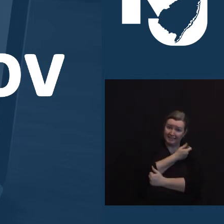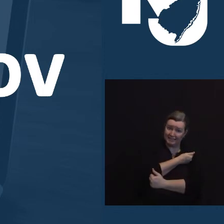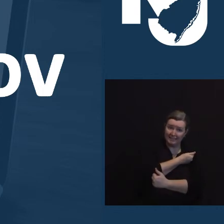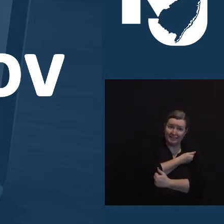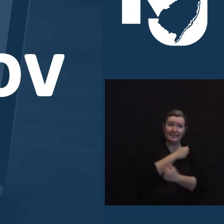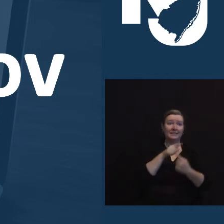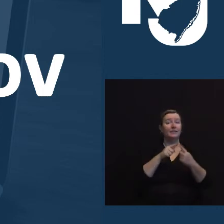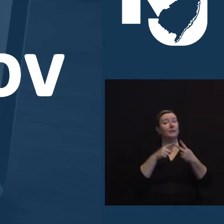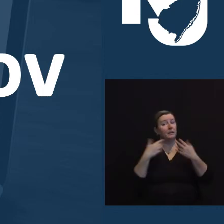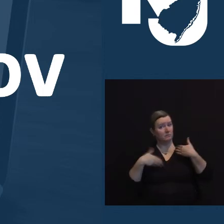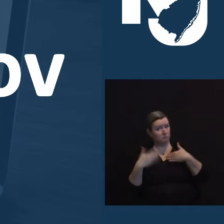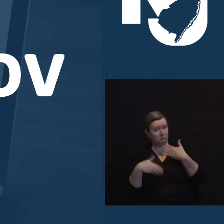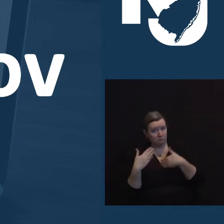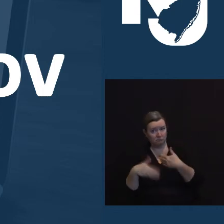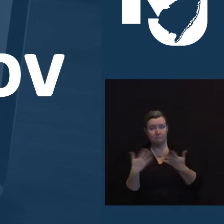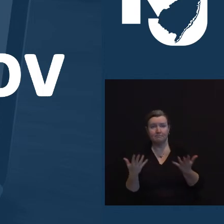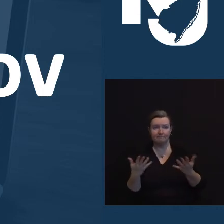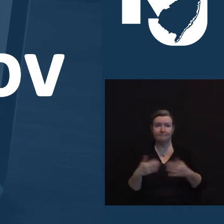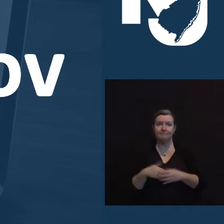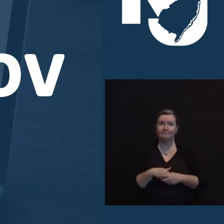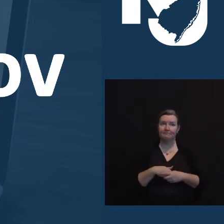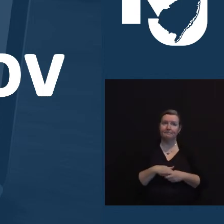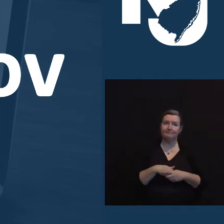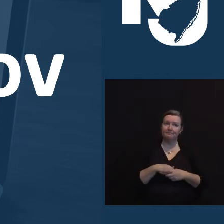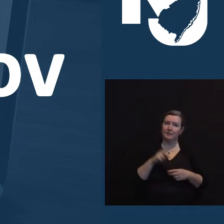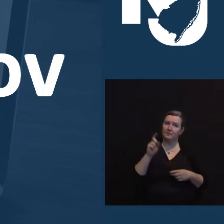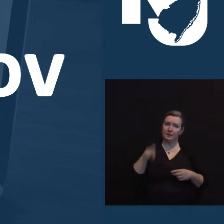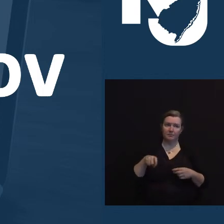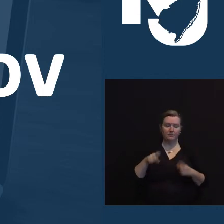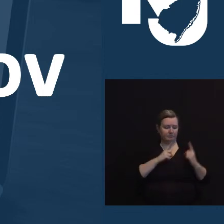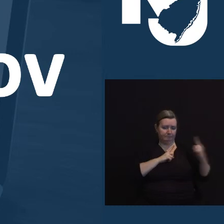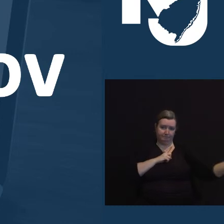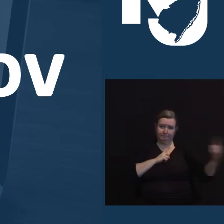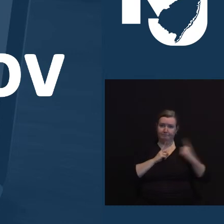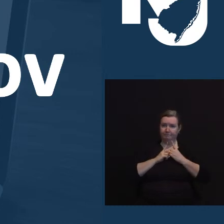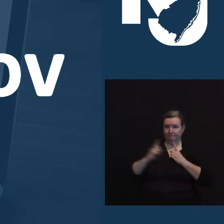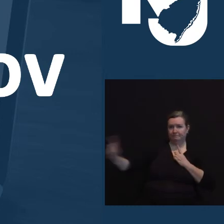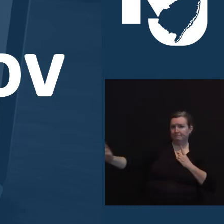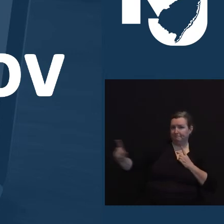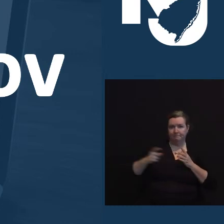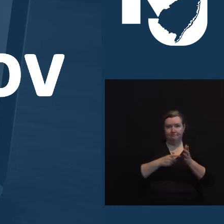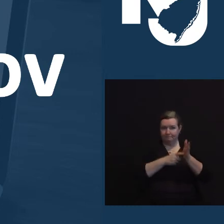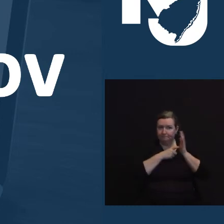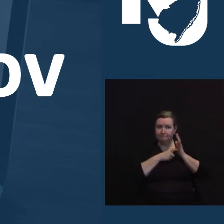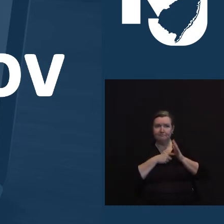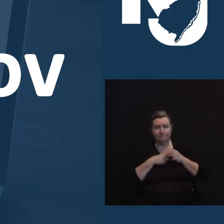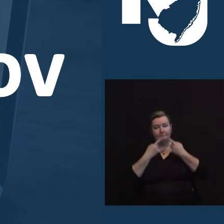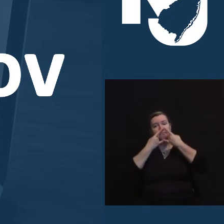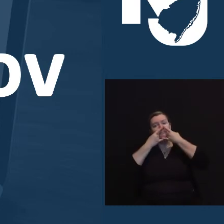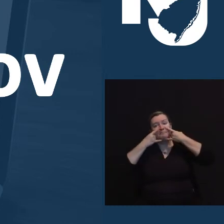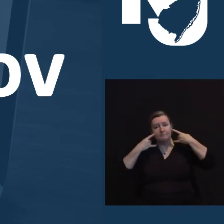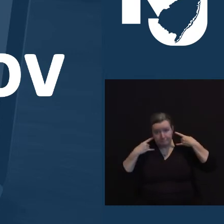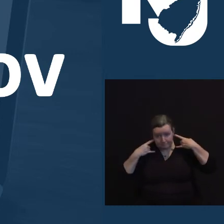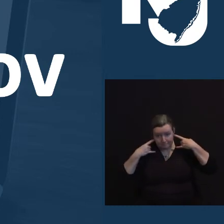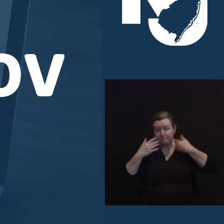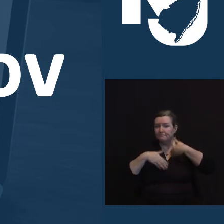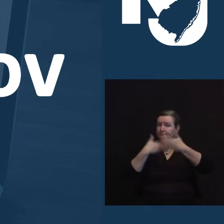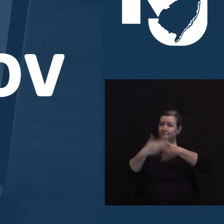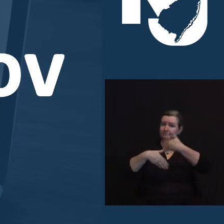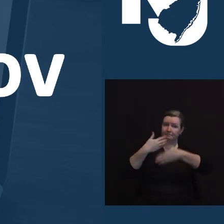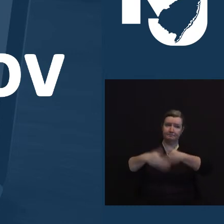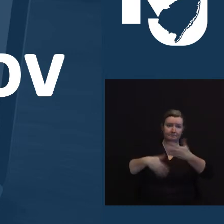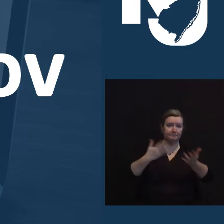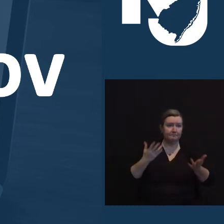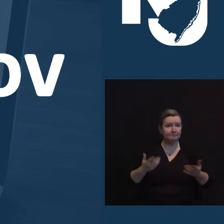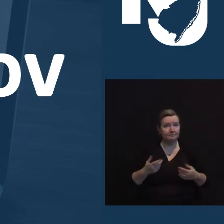gear. We need to maintain our social distancing. We need to keep wearing our masks. We need to keep doing all the smart things to drive